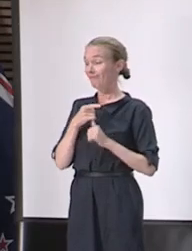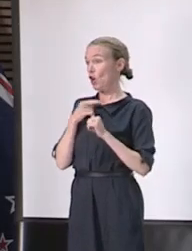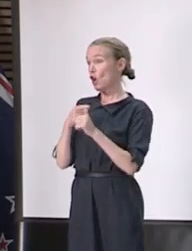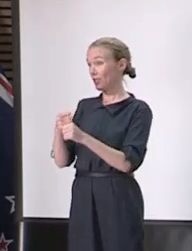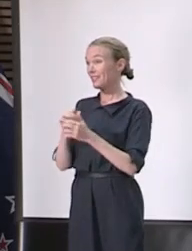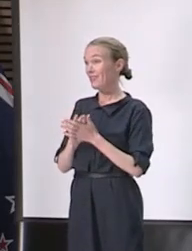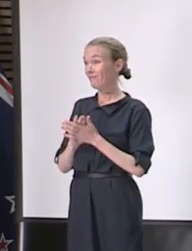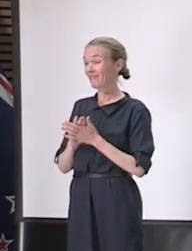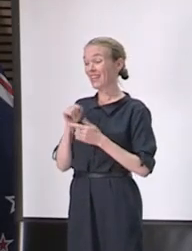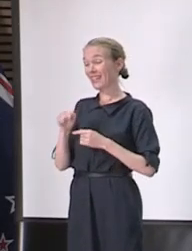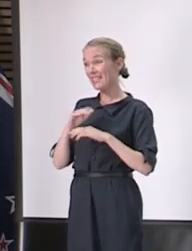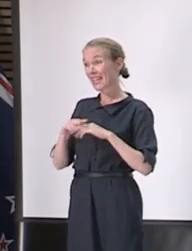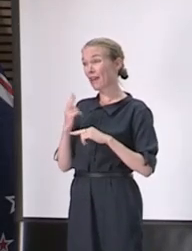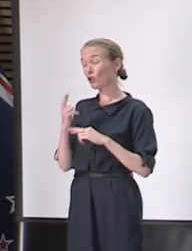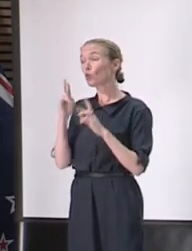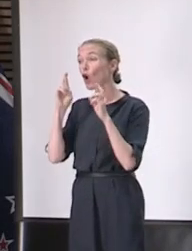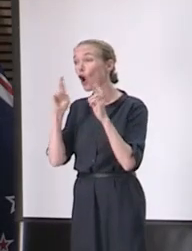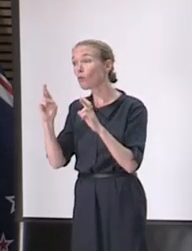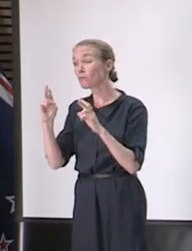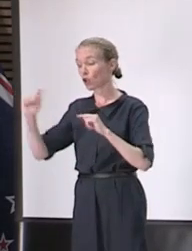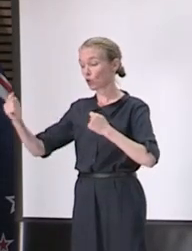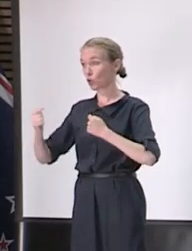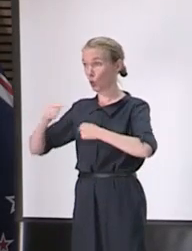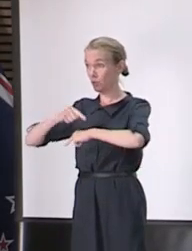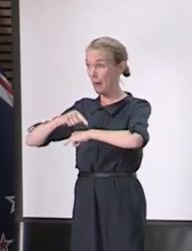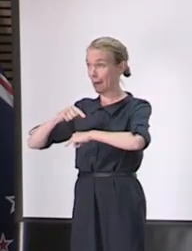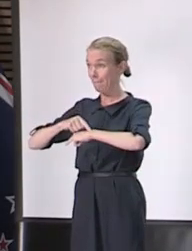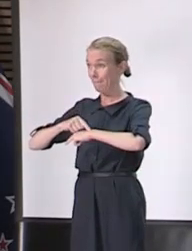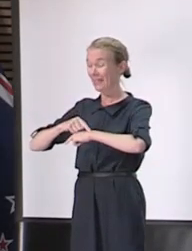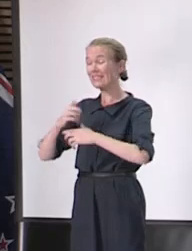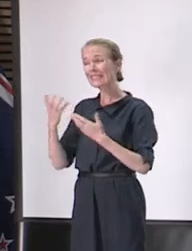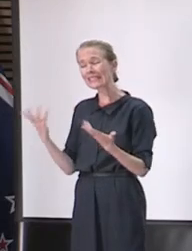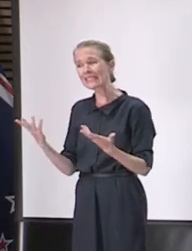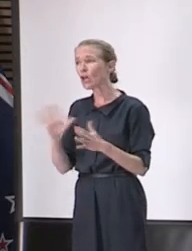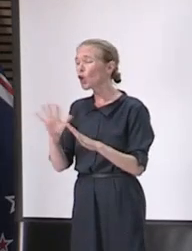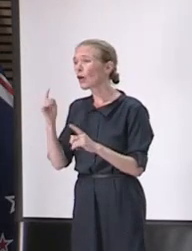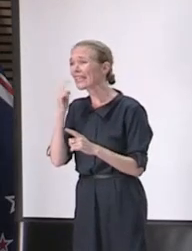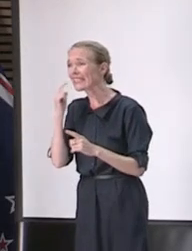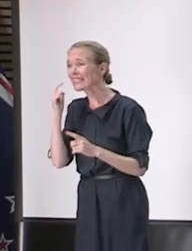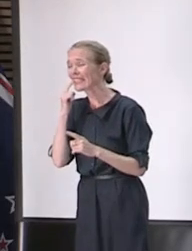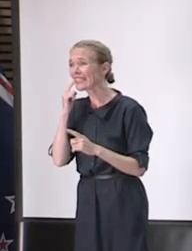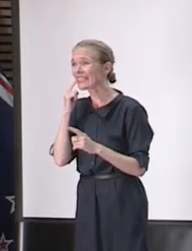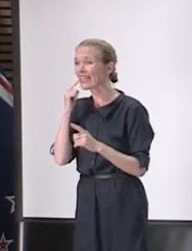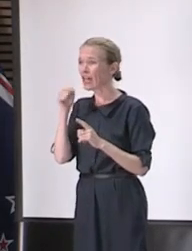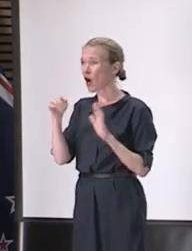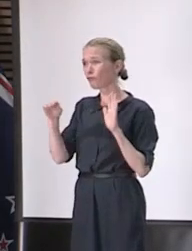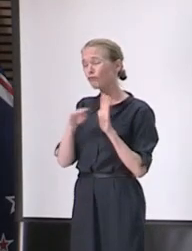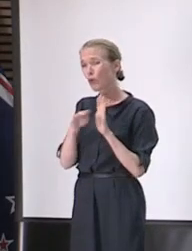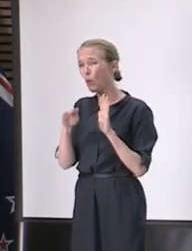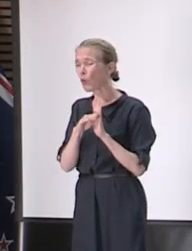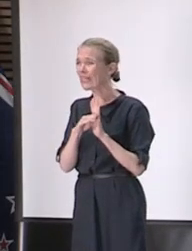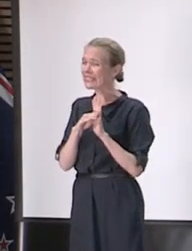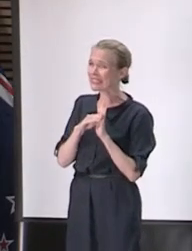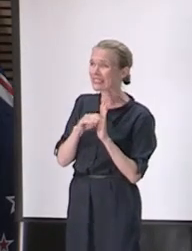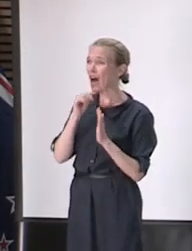very short period that we're asking New Zealanders to unfortunately stay with us on what is a very difficult thing to